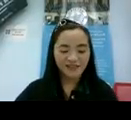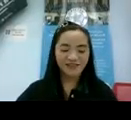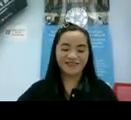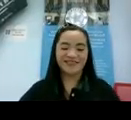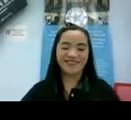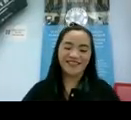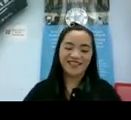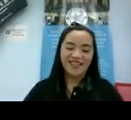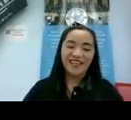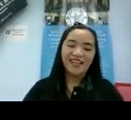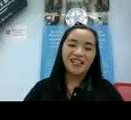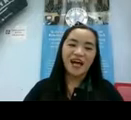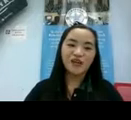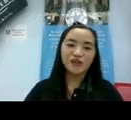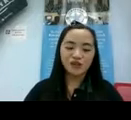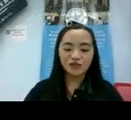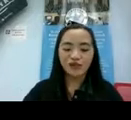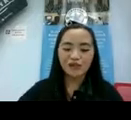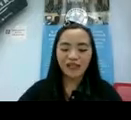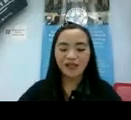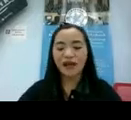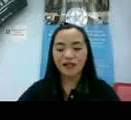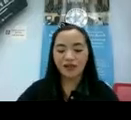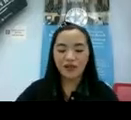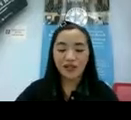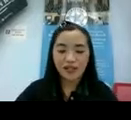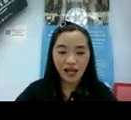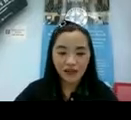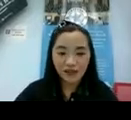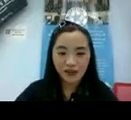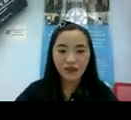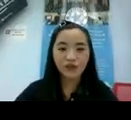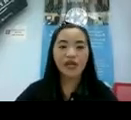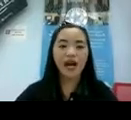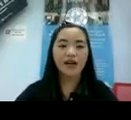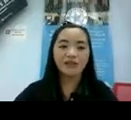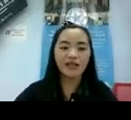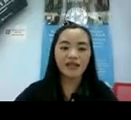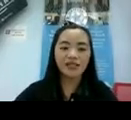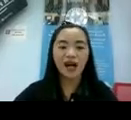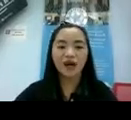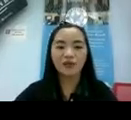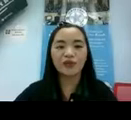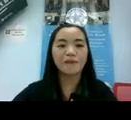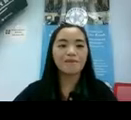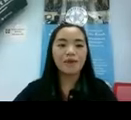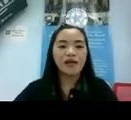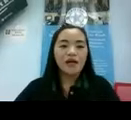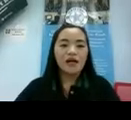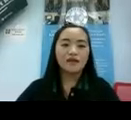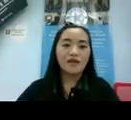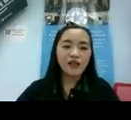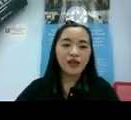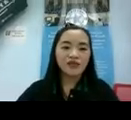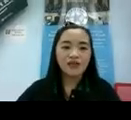Daef. And now, to formally welcome you this afternoon, we have with us